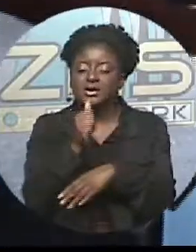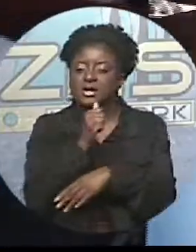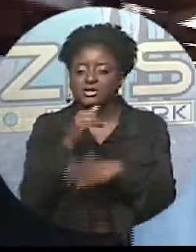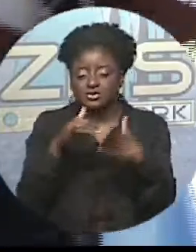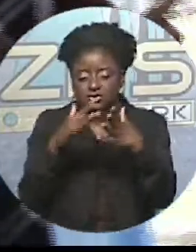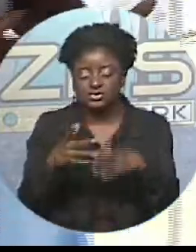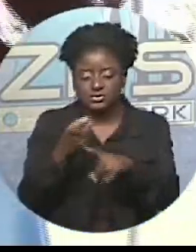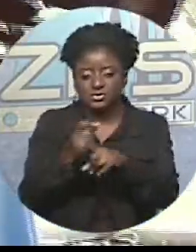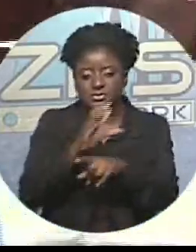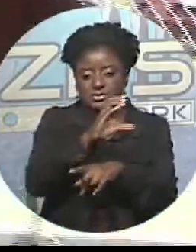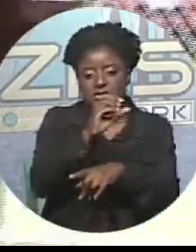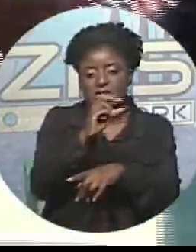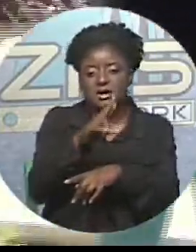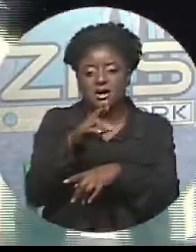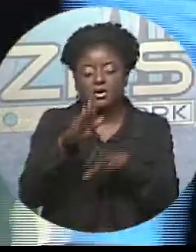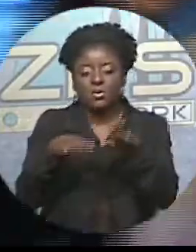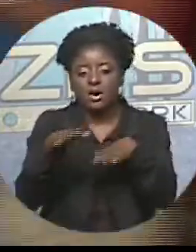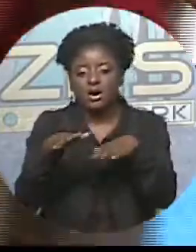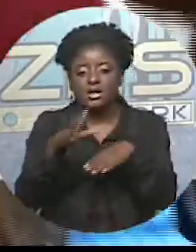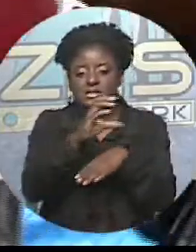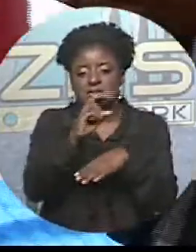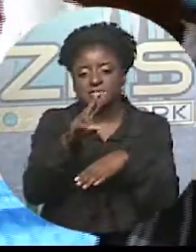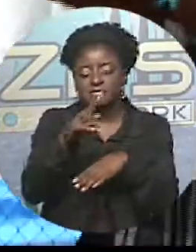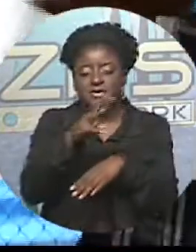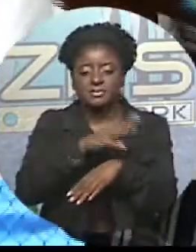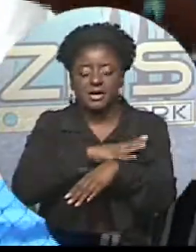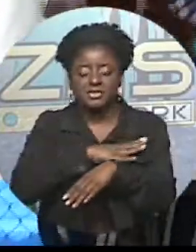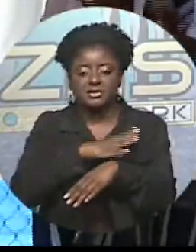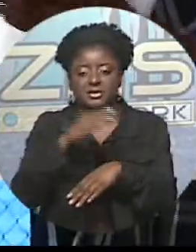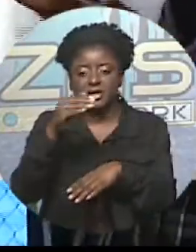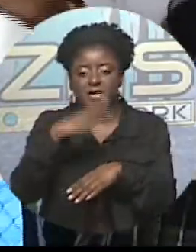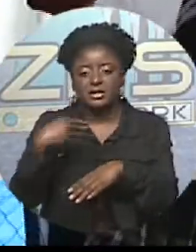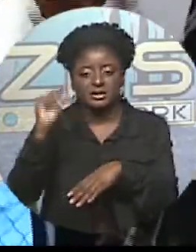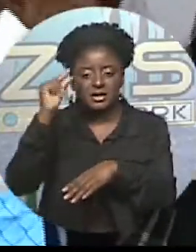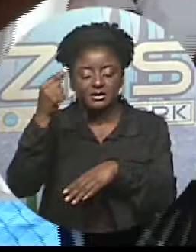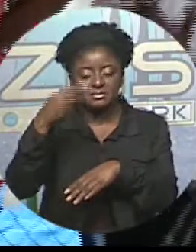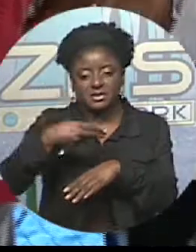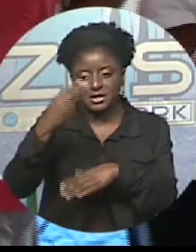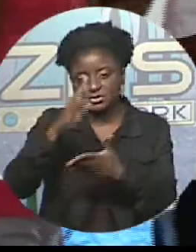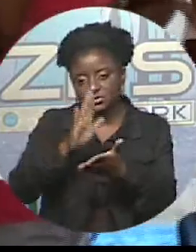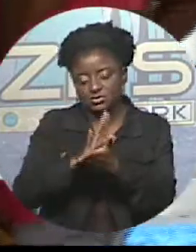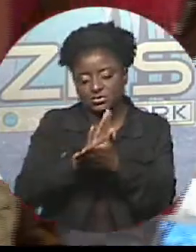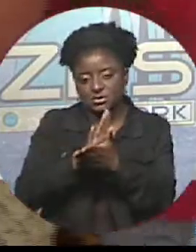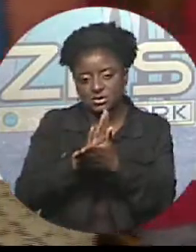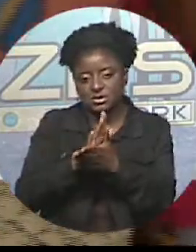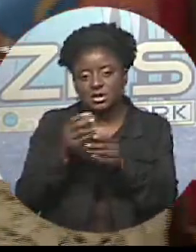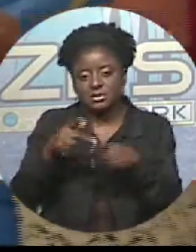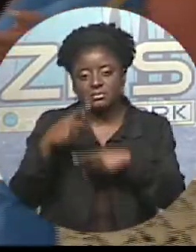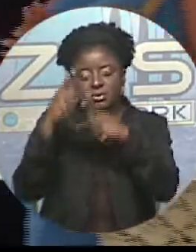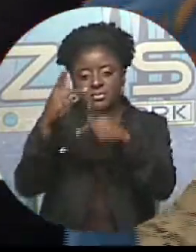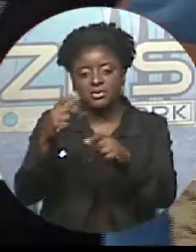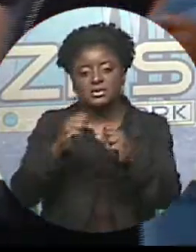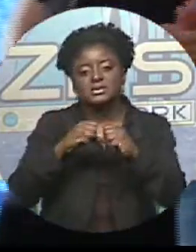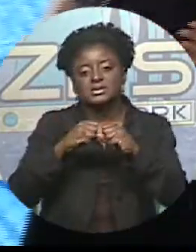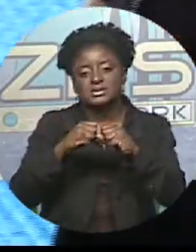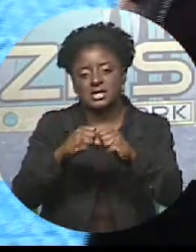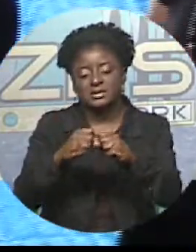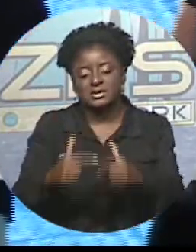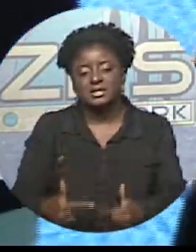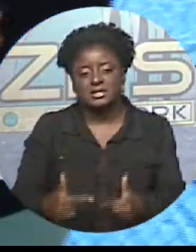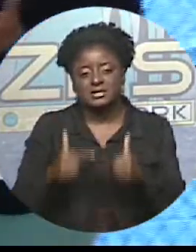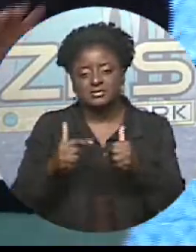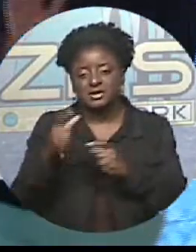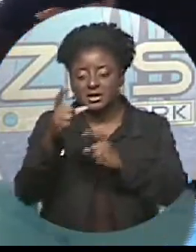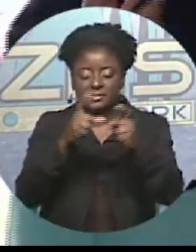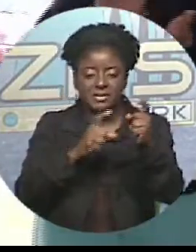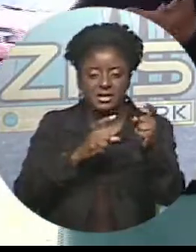students from C.R. Walker C.V. Baffling the Government High Schools got a chance to promote sustainable living by competing for bragging rights in the